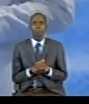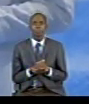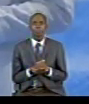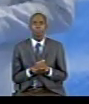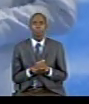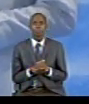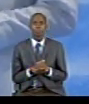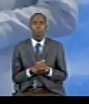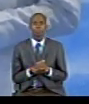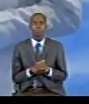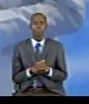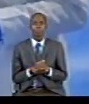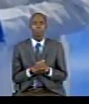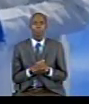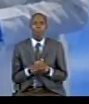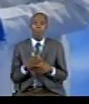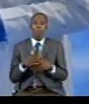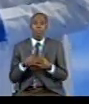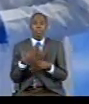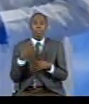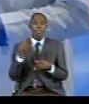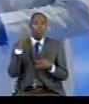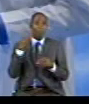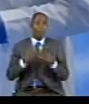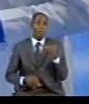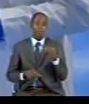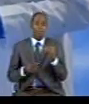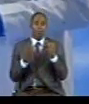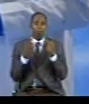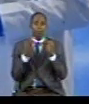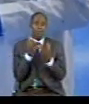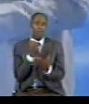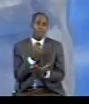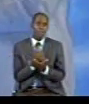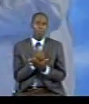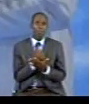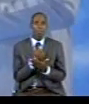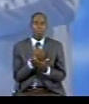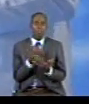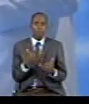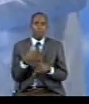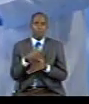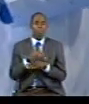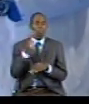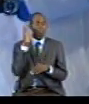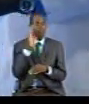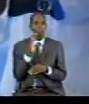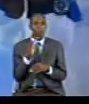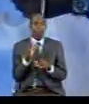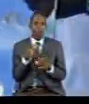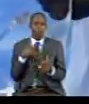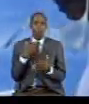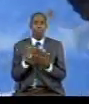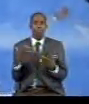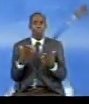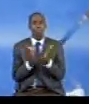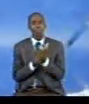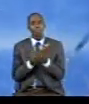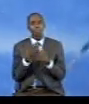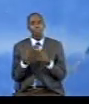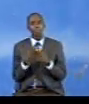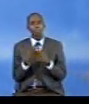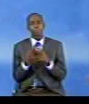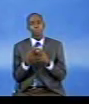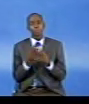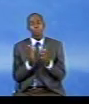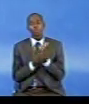After the final amen tonight, she felt something. She will let you know. Praise the Lord. My name is